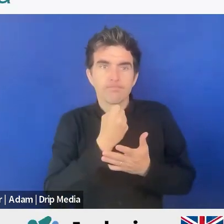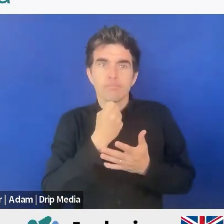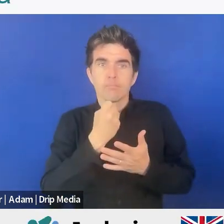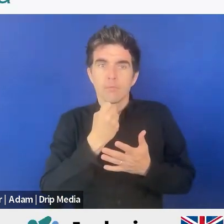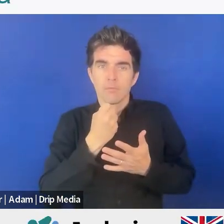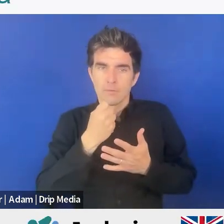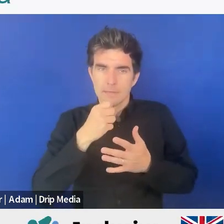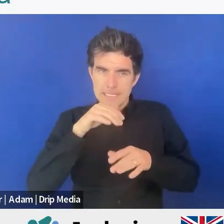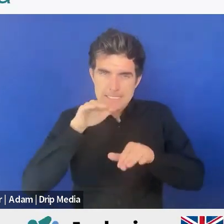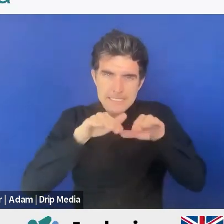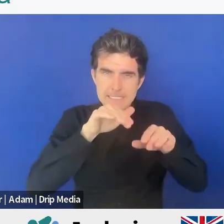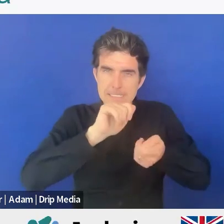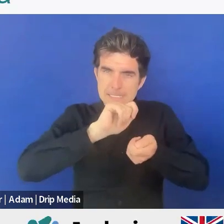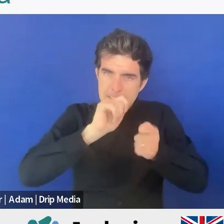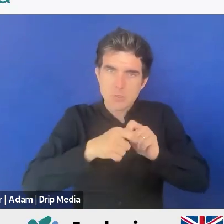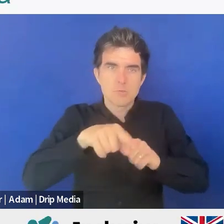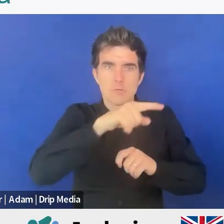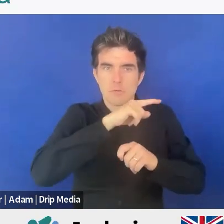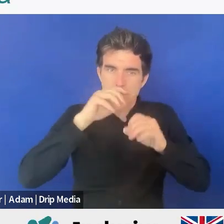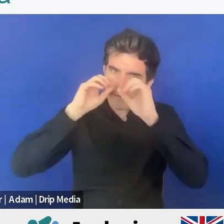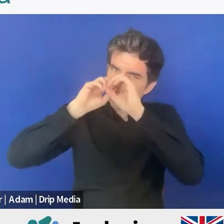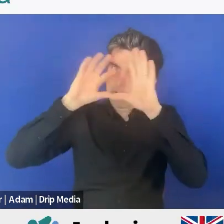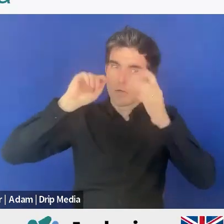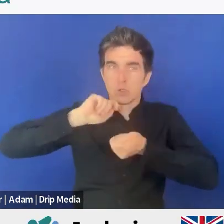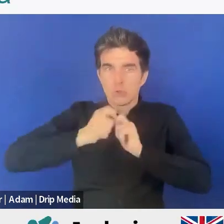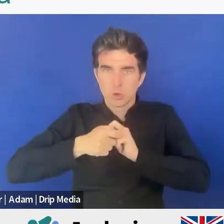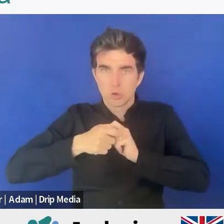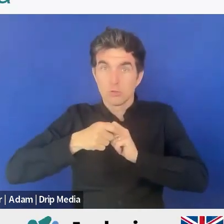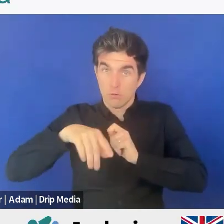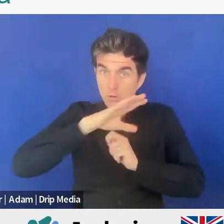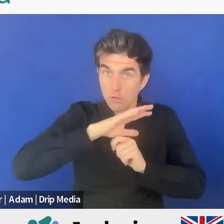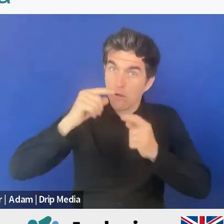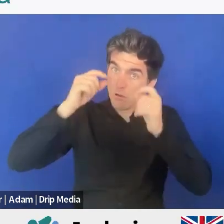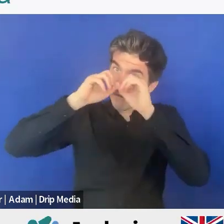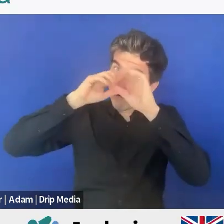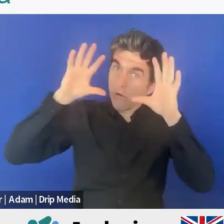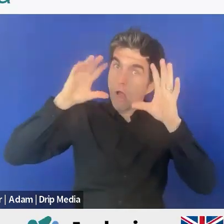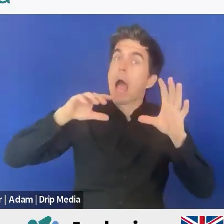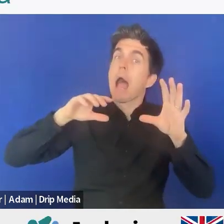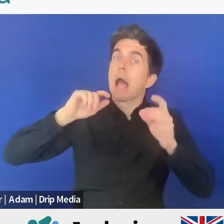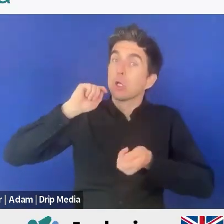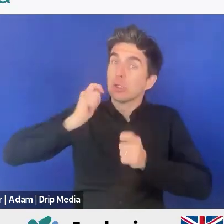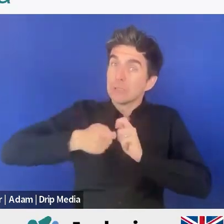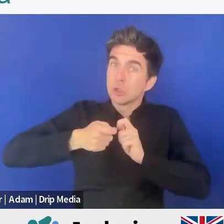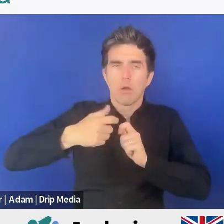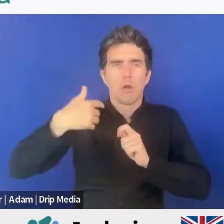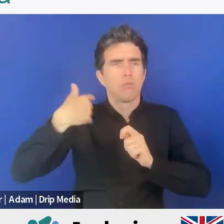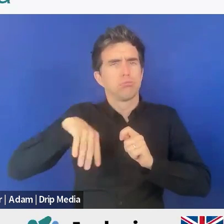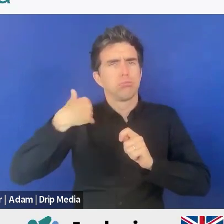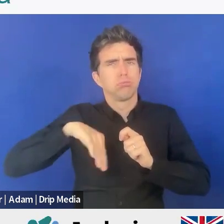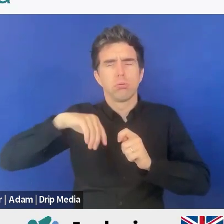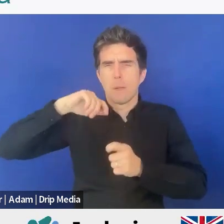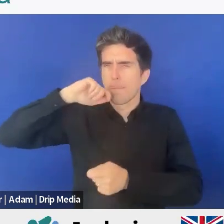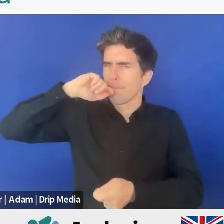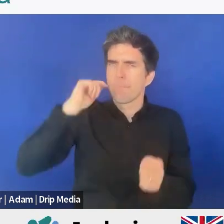It is from one of the school, community school in our working area. A father who didn't